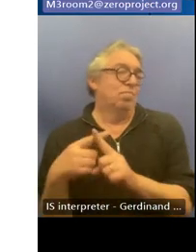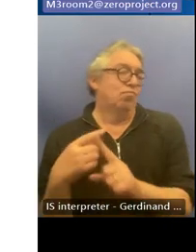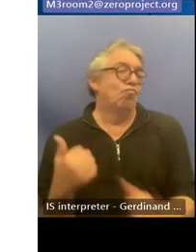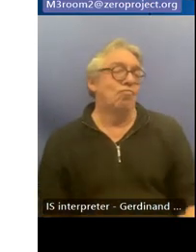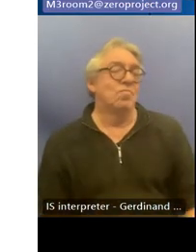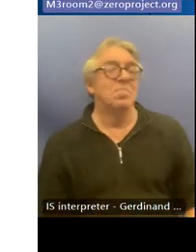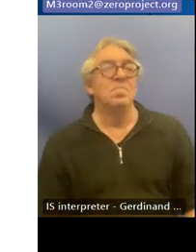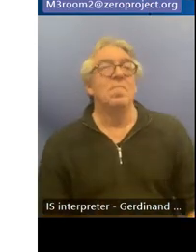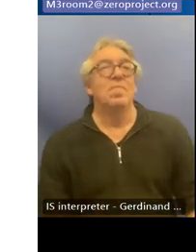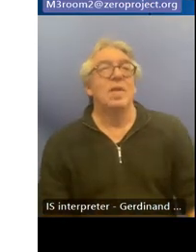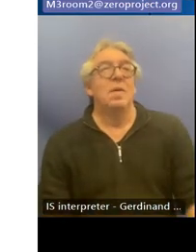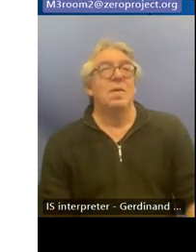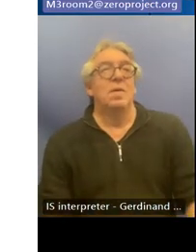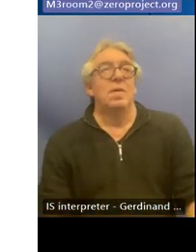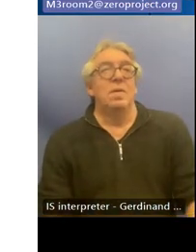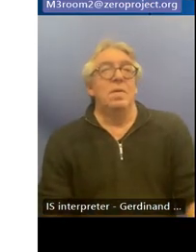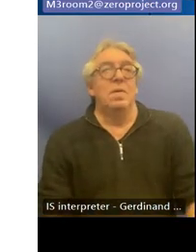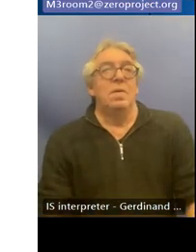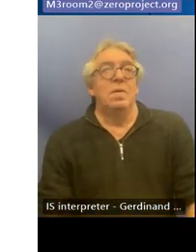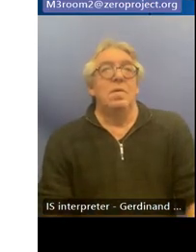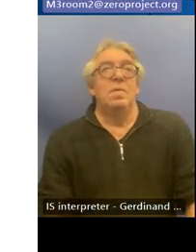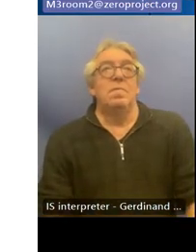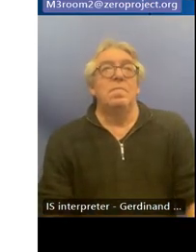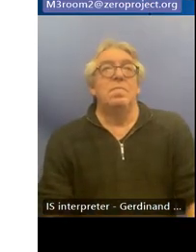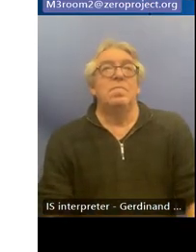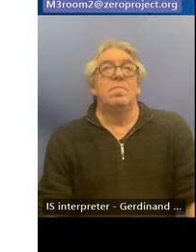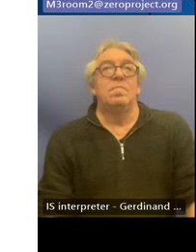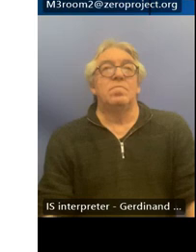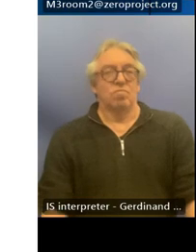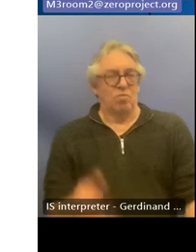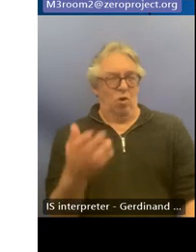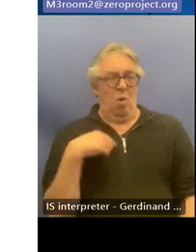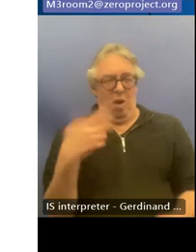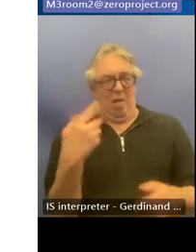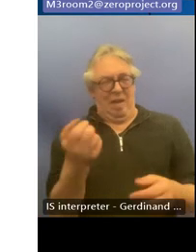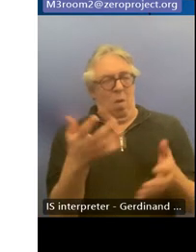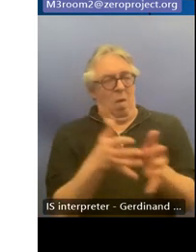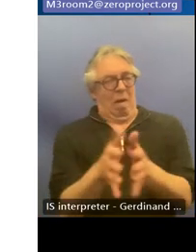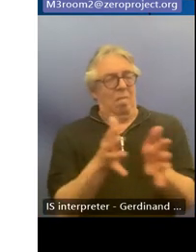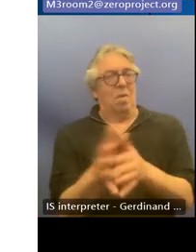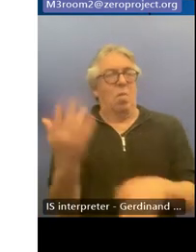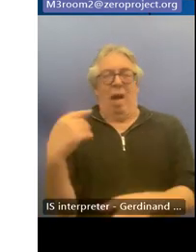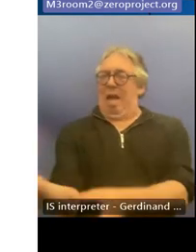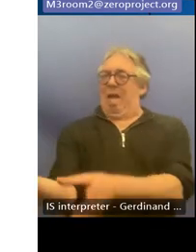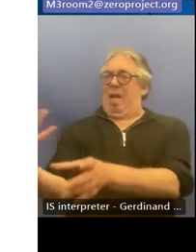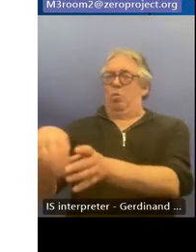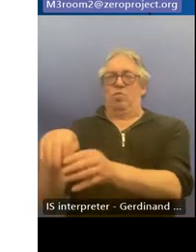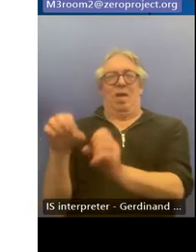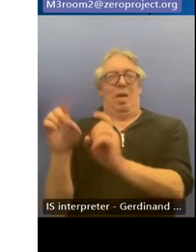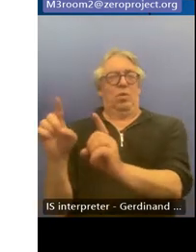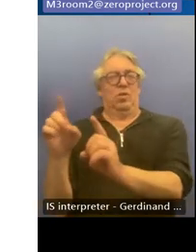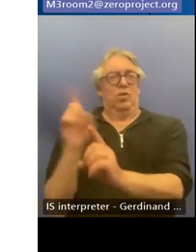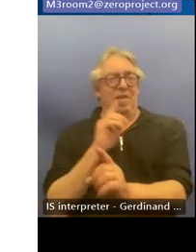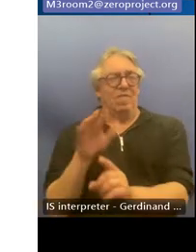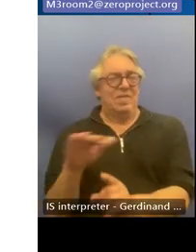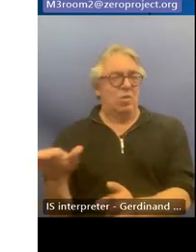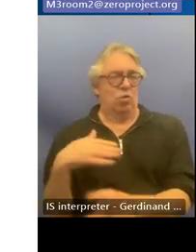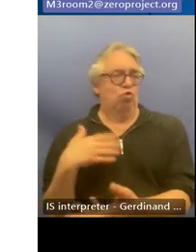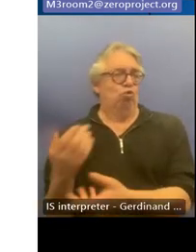And let me explain you why I didn't trust the inclusive education for deaf children. It's